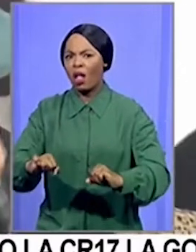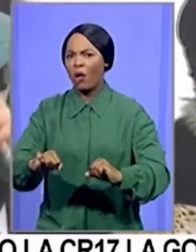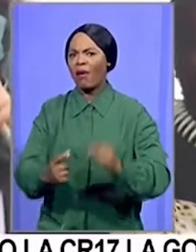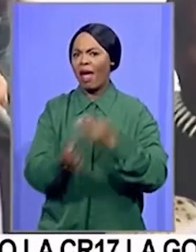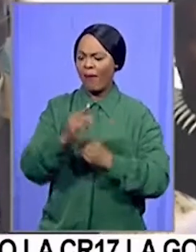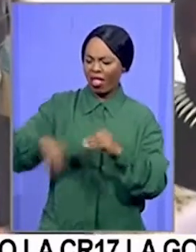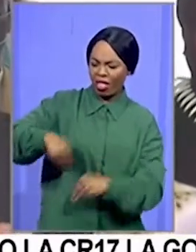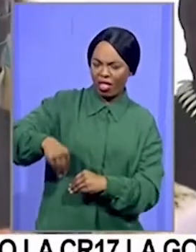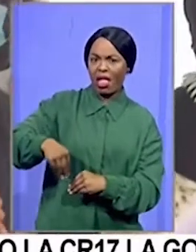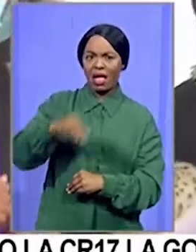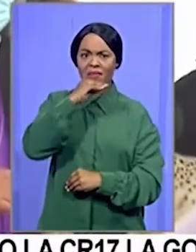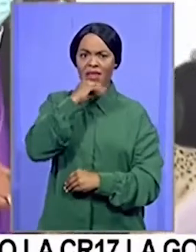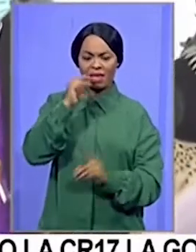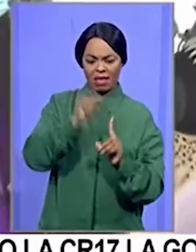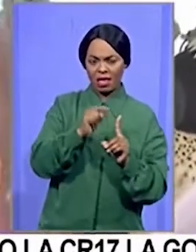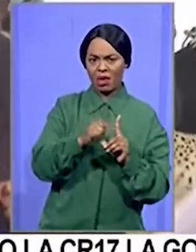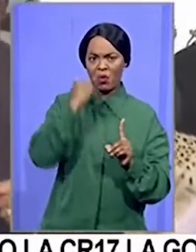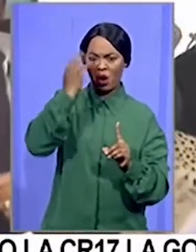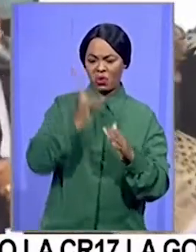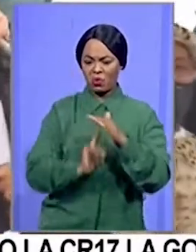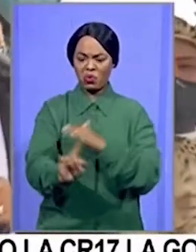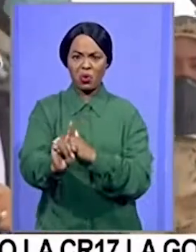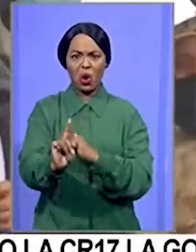a bego a sa nyake go tšwelela pele ga Khomisene.